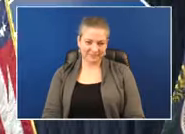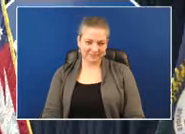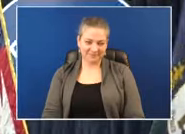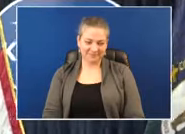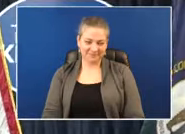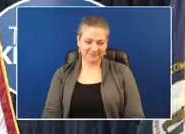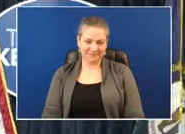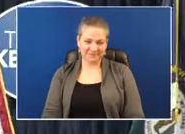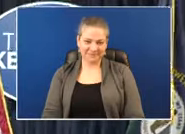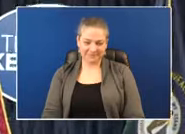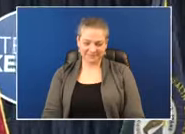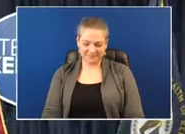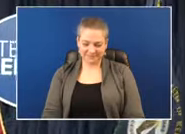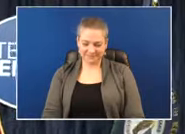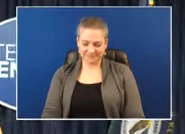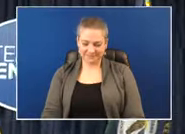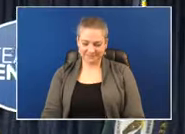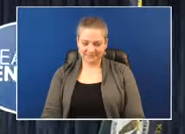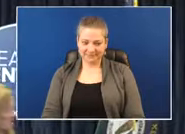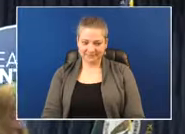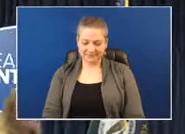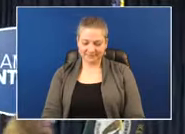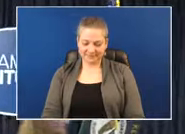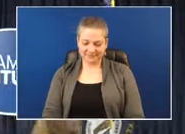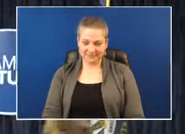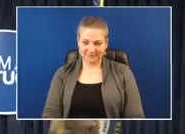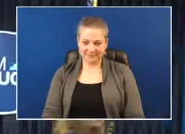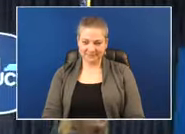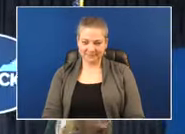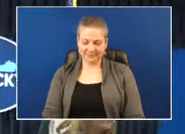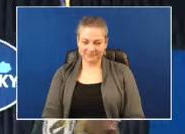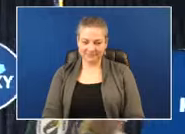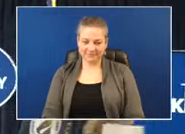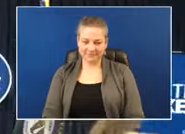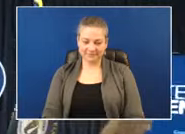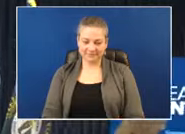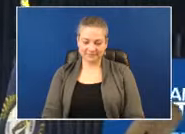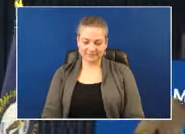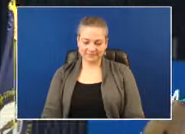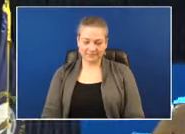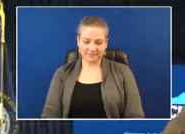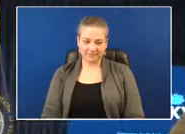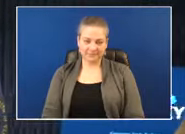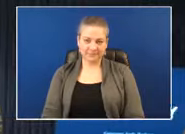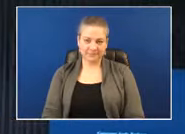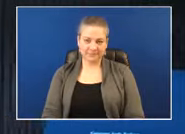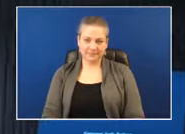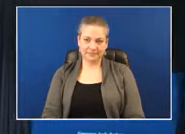you. Thank you. Thank you so much. All right.